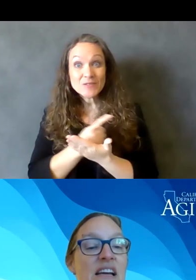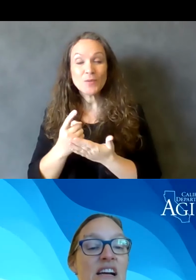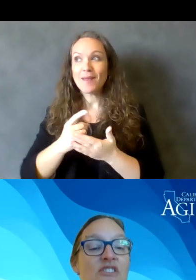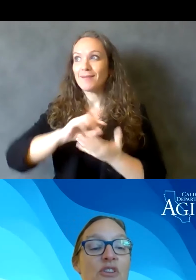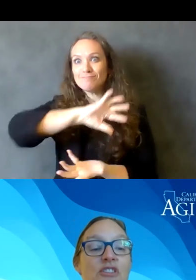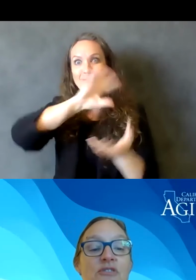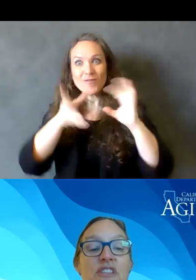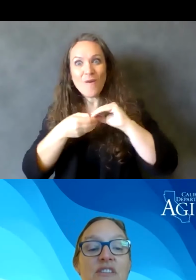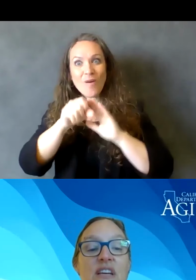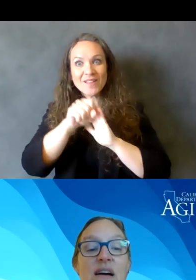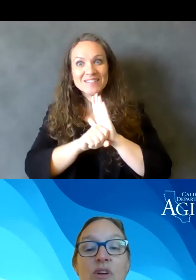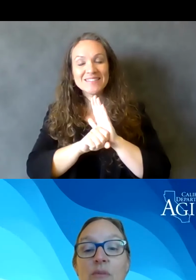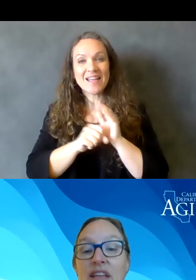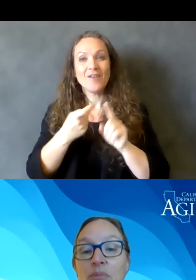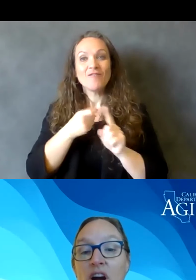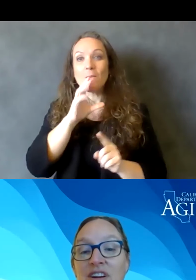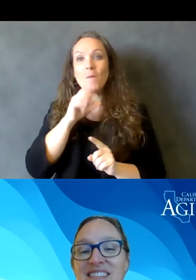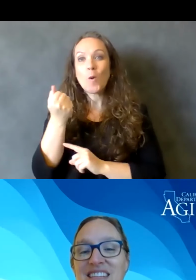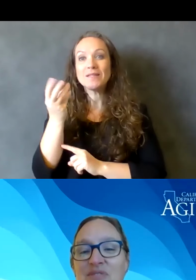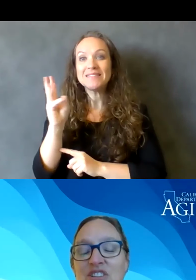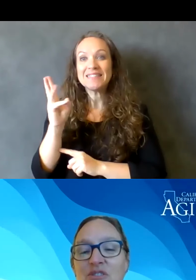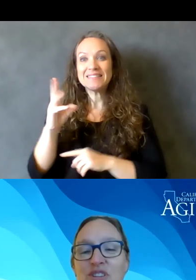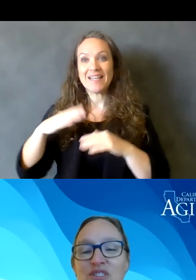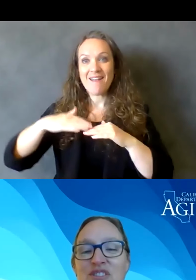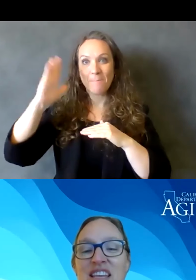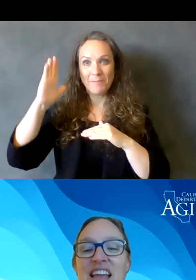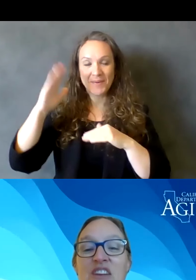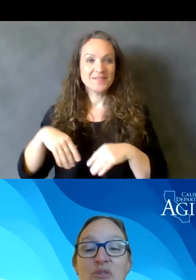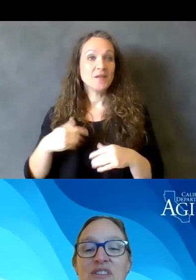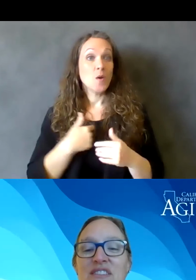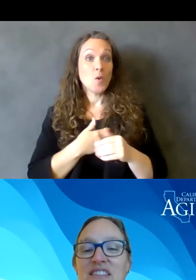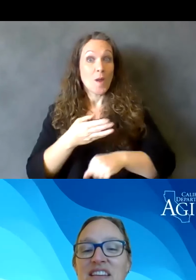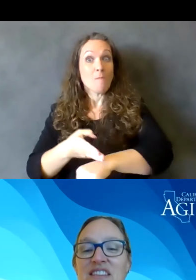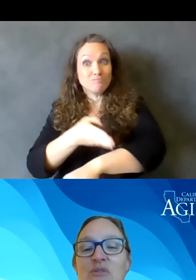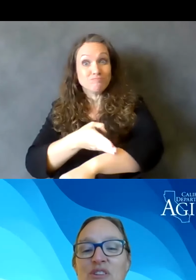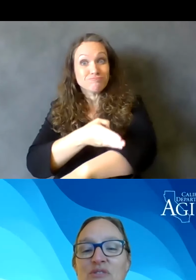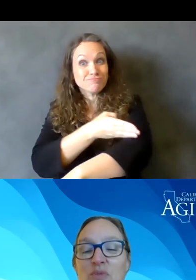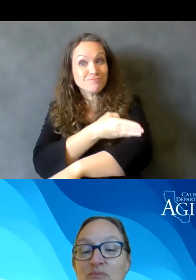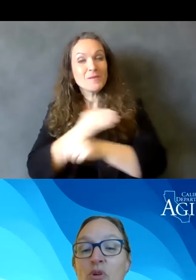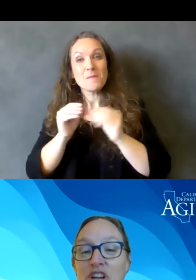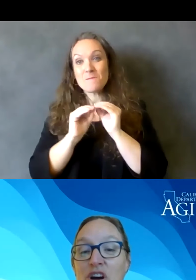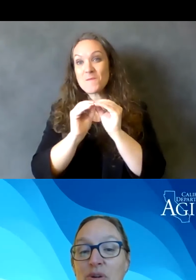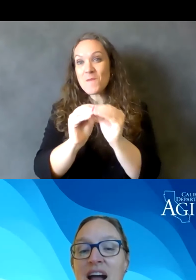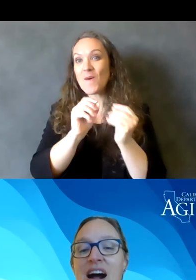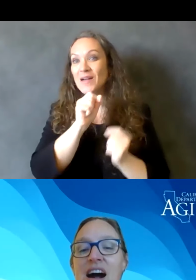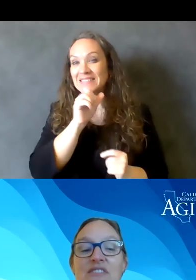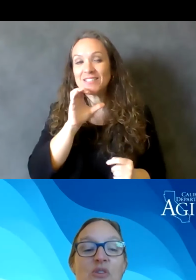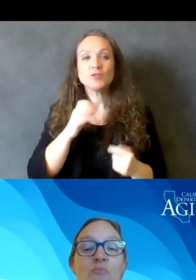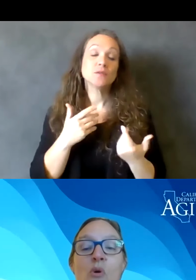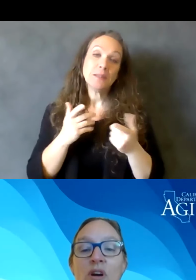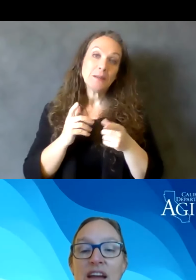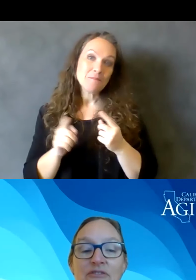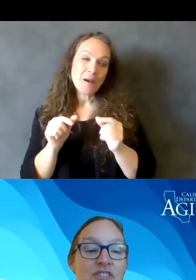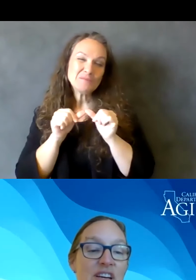16. So the good news is we are making progress in reaching older adults. And of course, the continuing news is we have more to go.